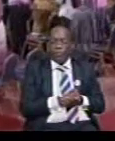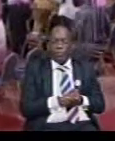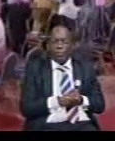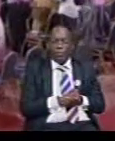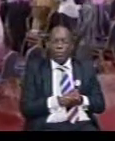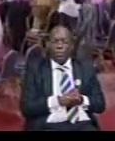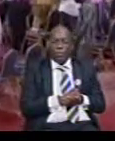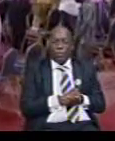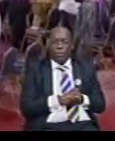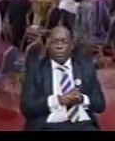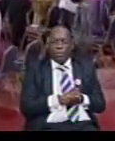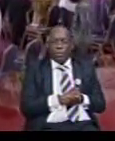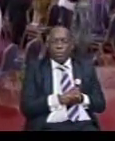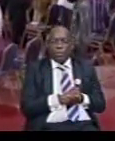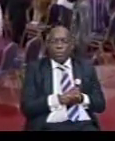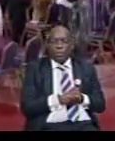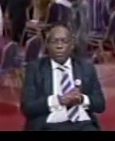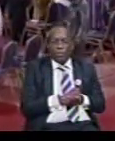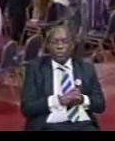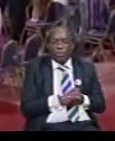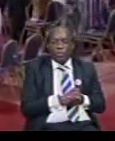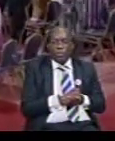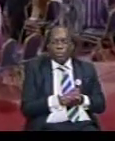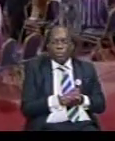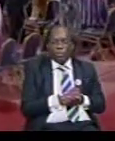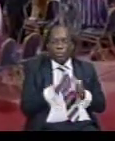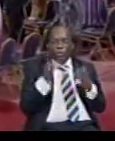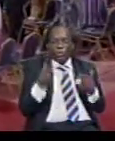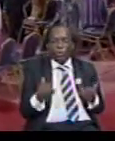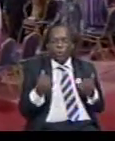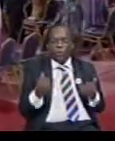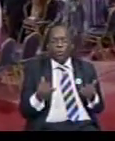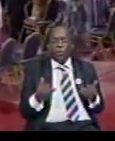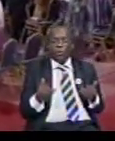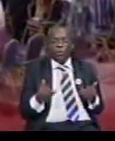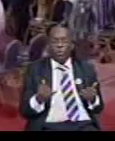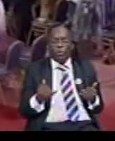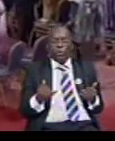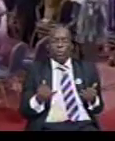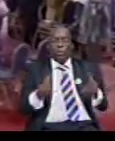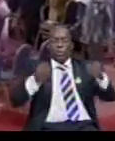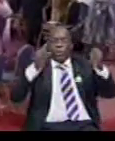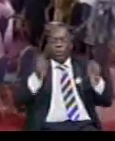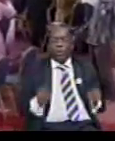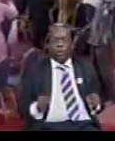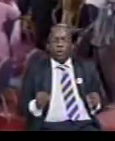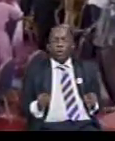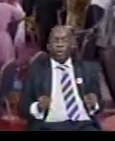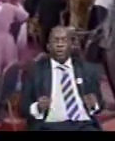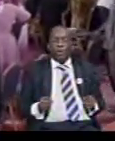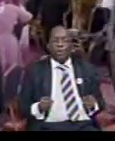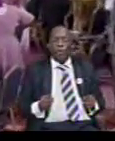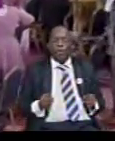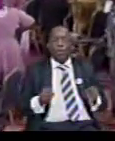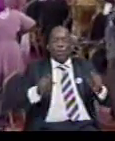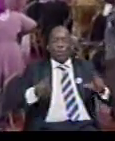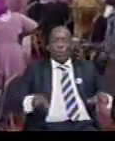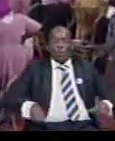Now, power resides in you.